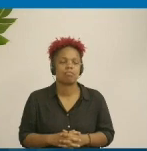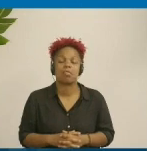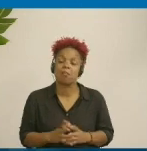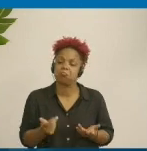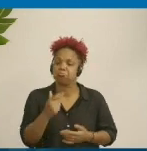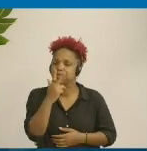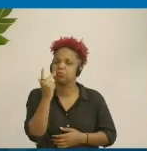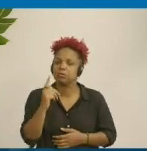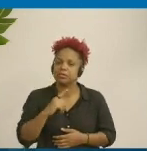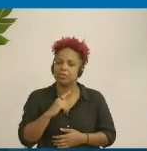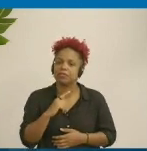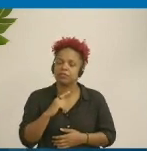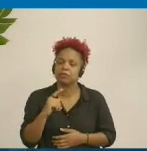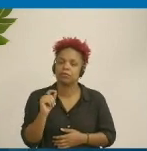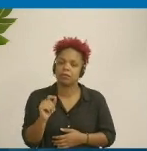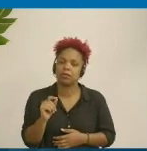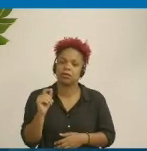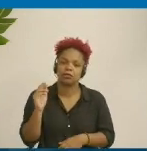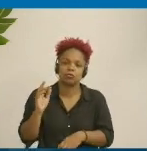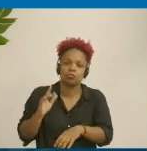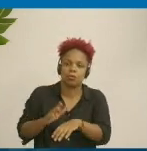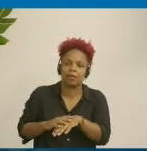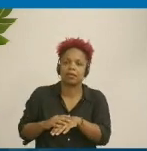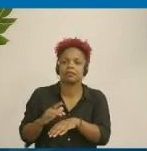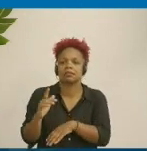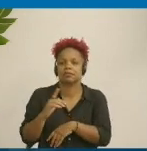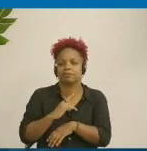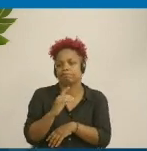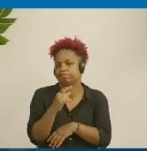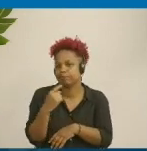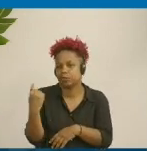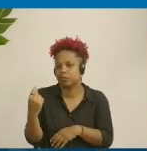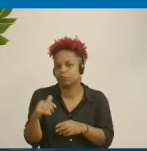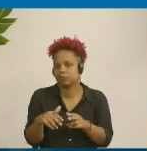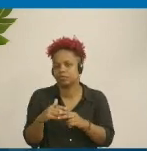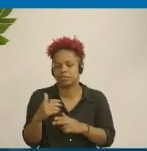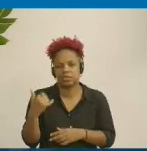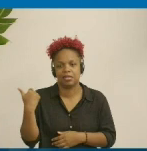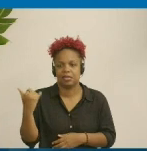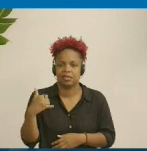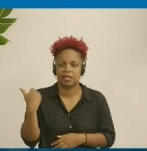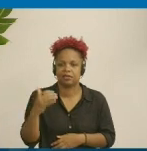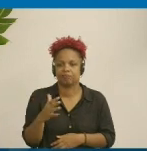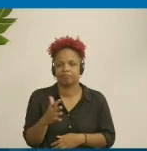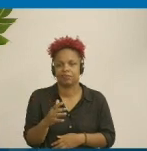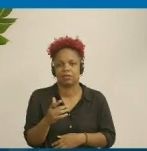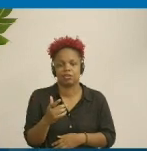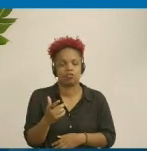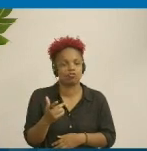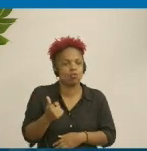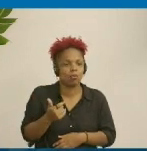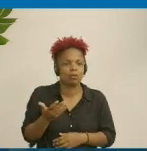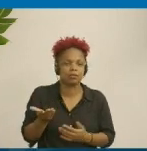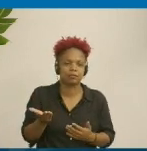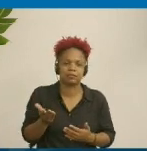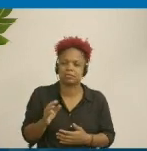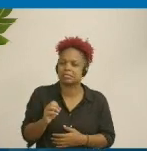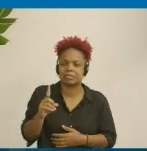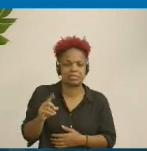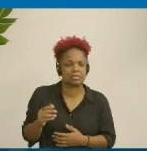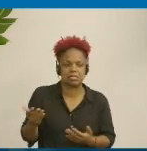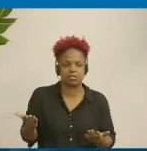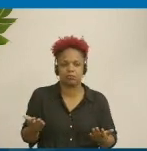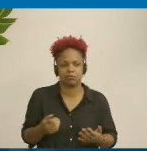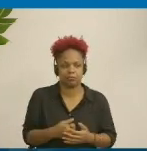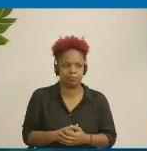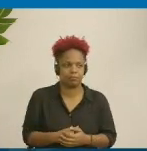general population. And street children, they die within the first 4 years of their street life. In other words,